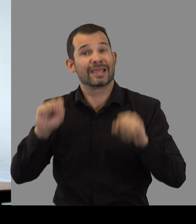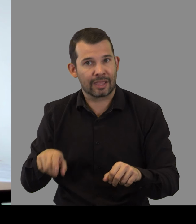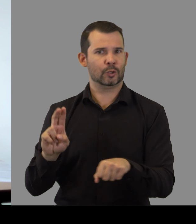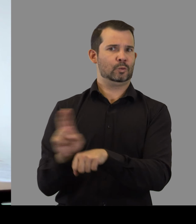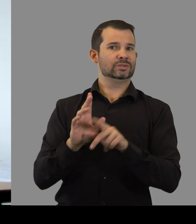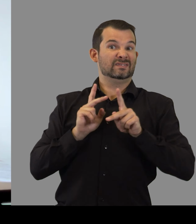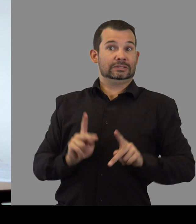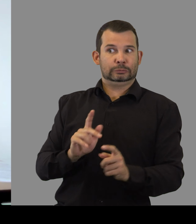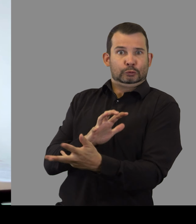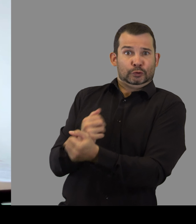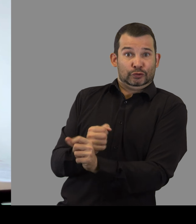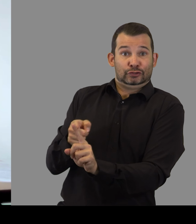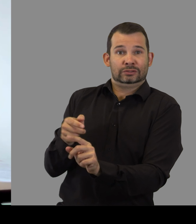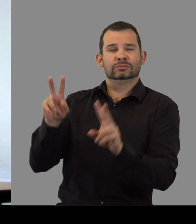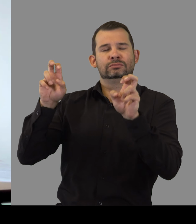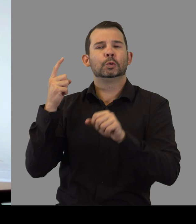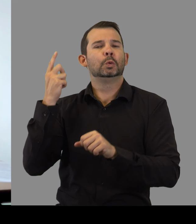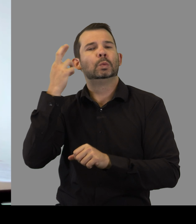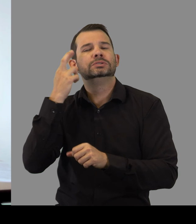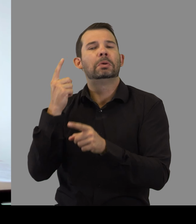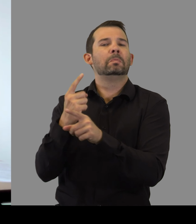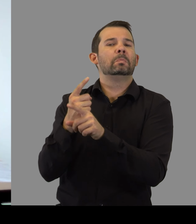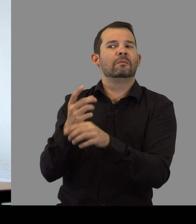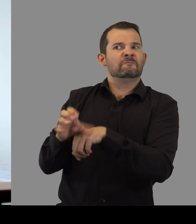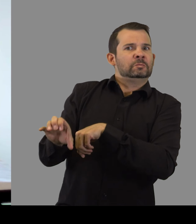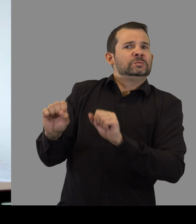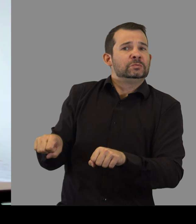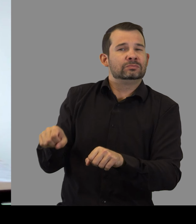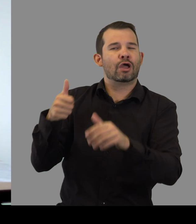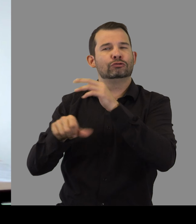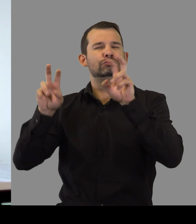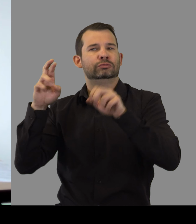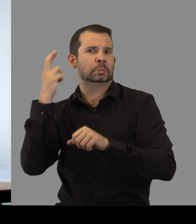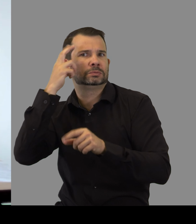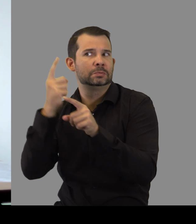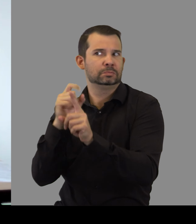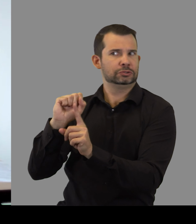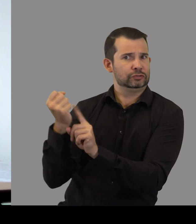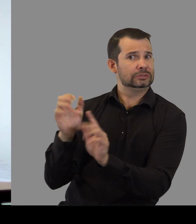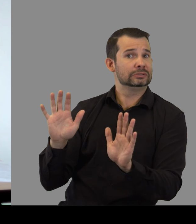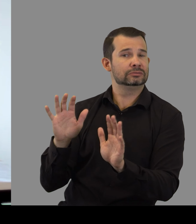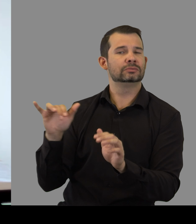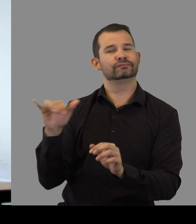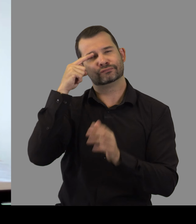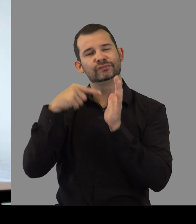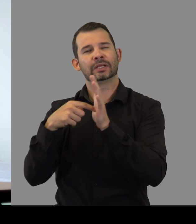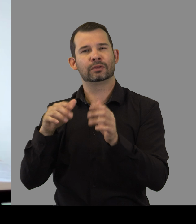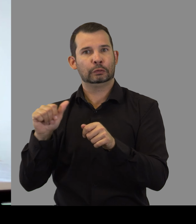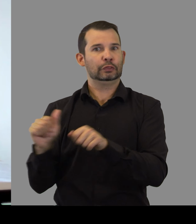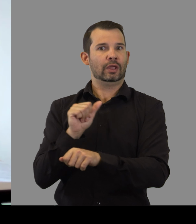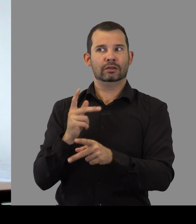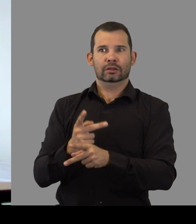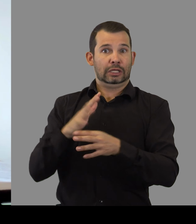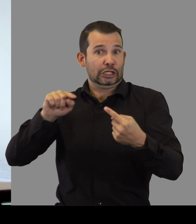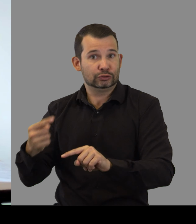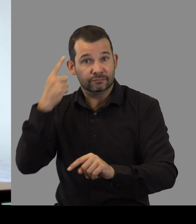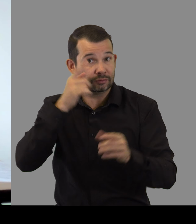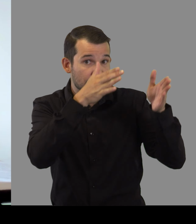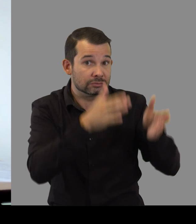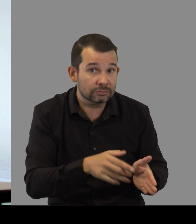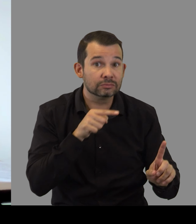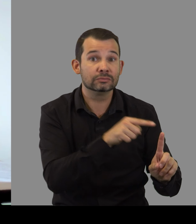can use physical restraints with reasonable force under reasonable circumstances, such as a threat to